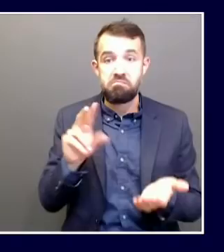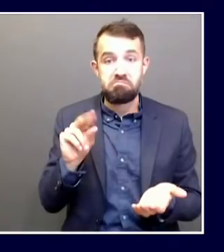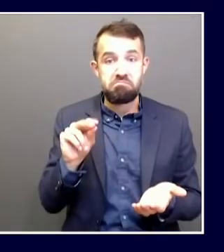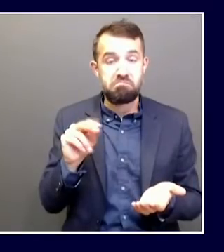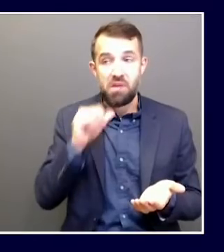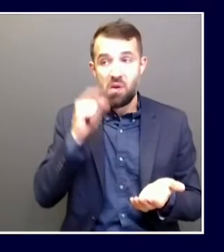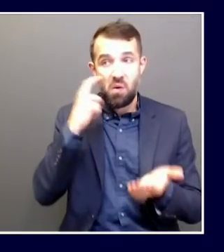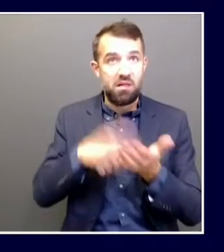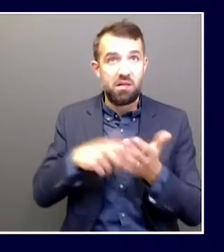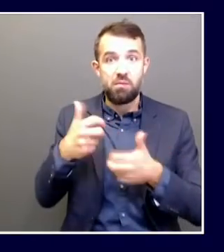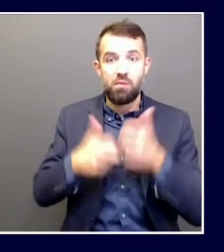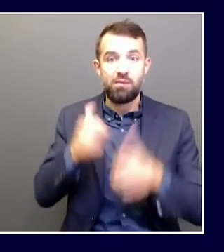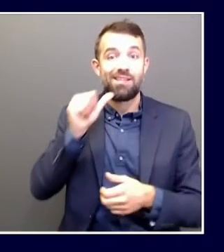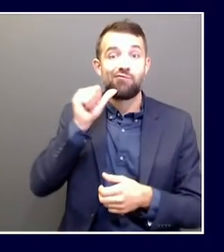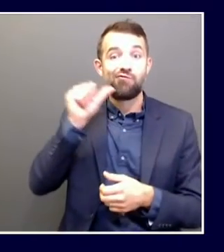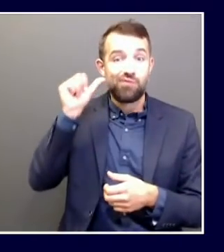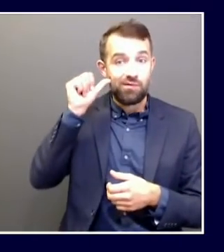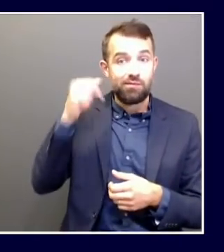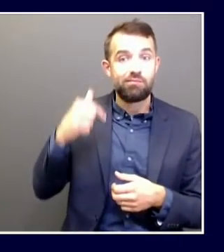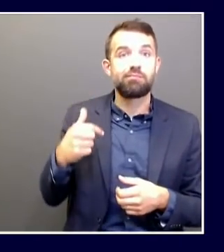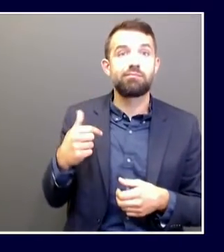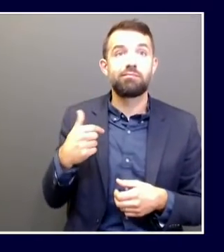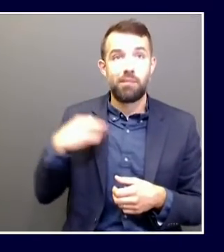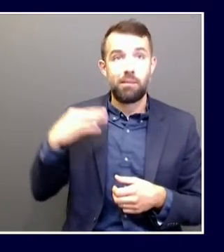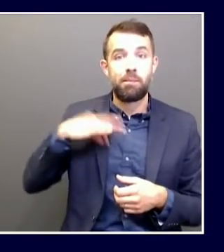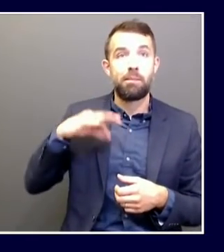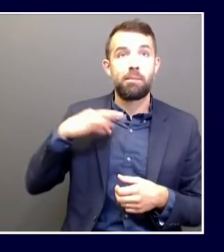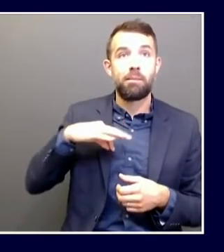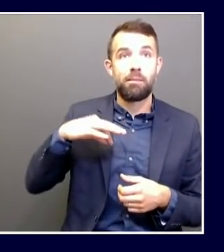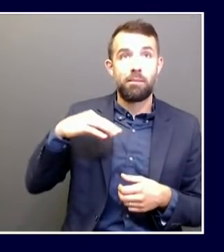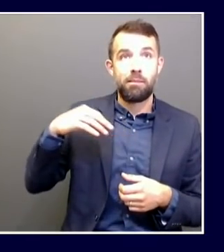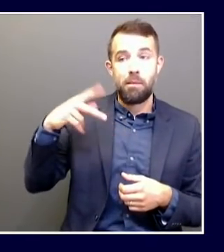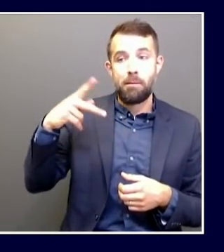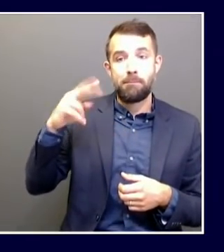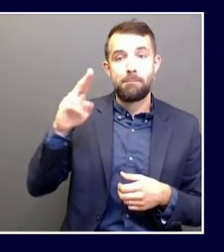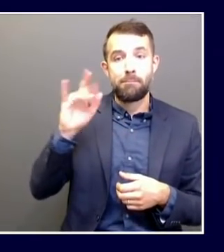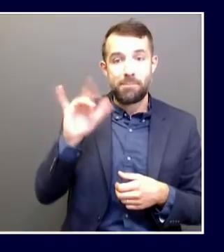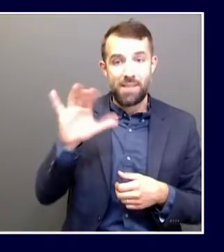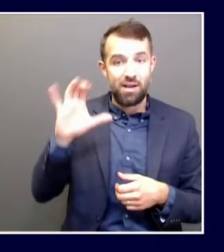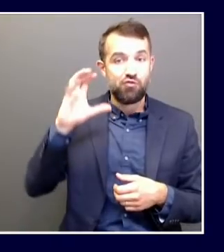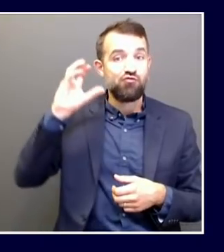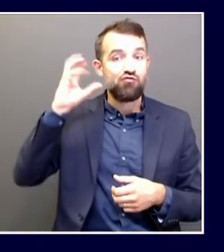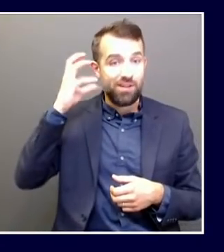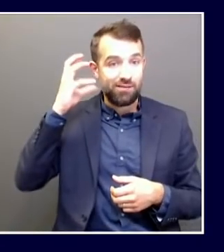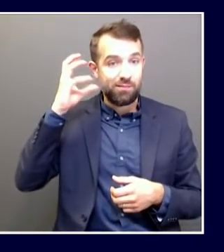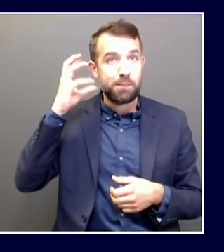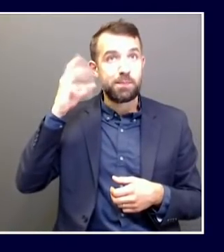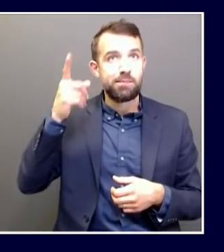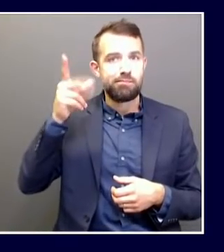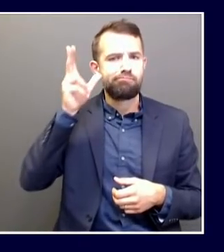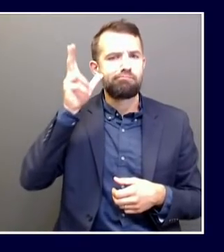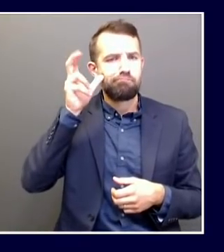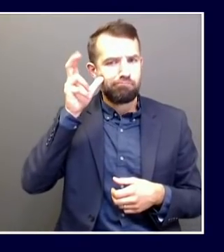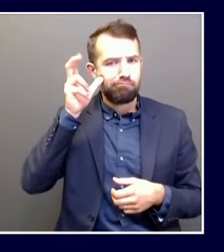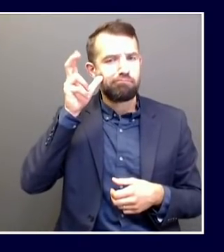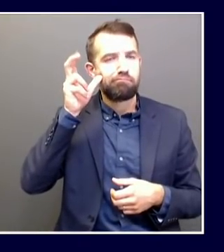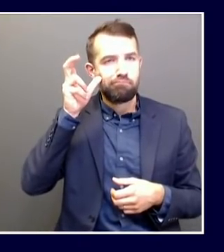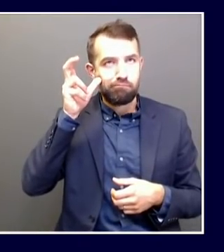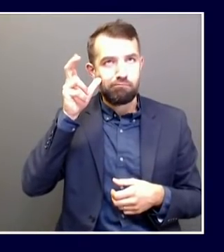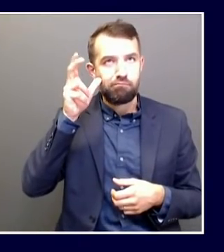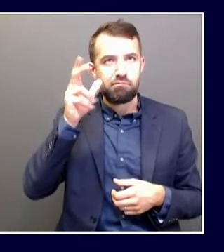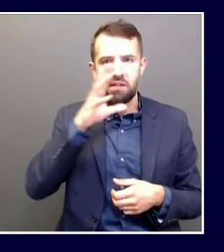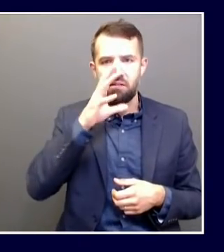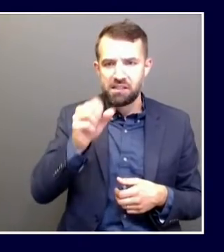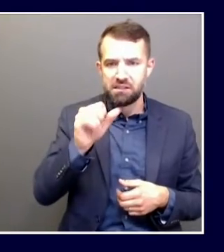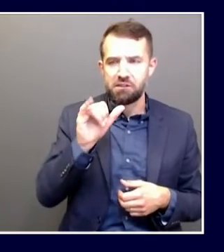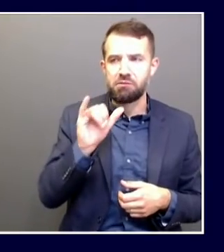yesterday on Maine Public about misinformation. I was actually curious about that very same thing. I myself have not seen such